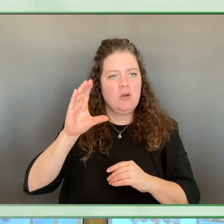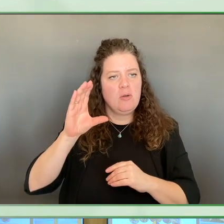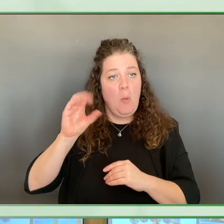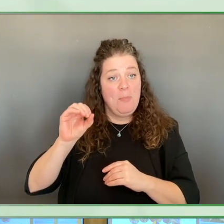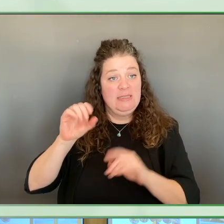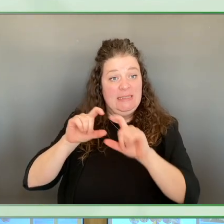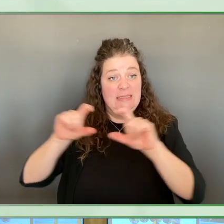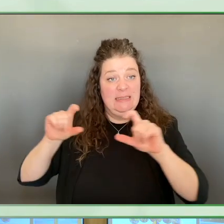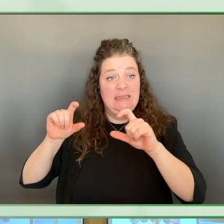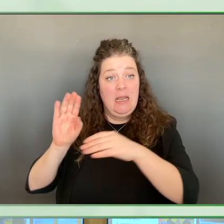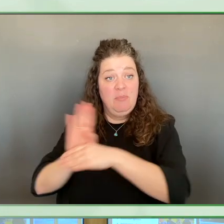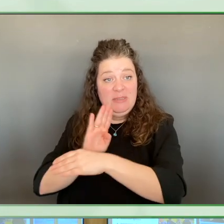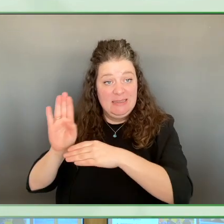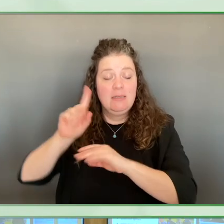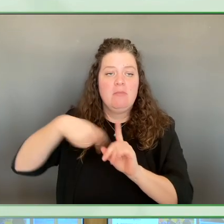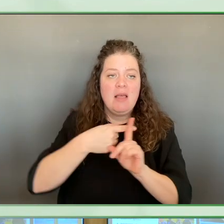charity model.